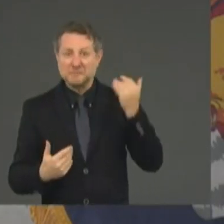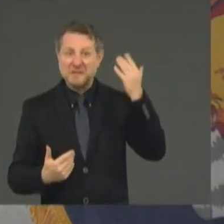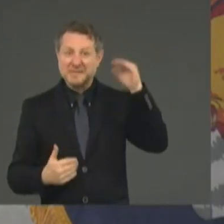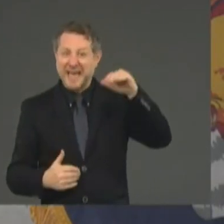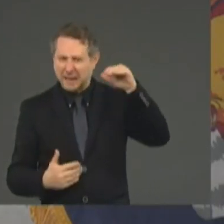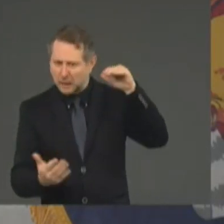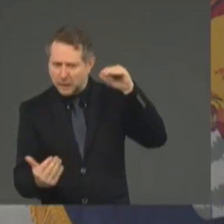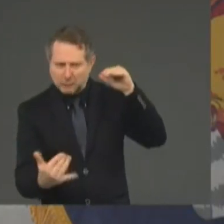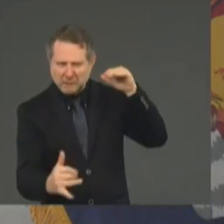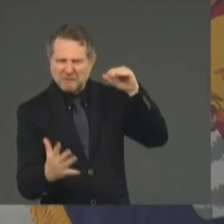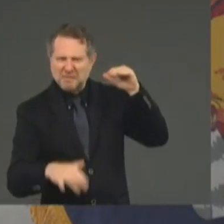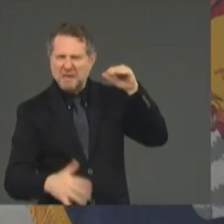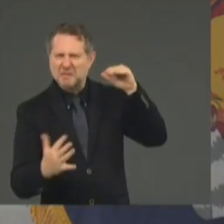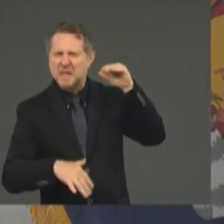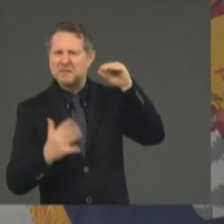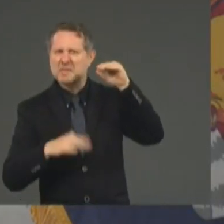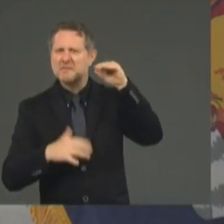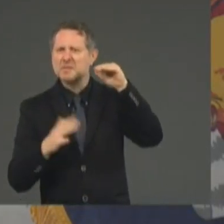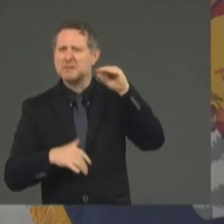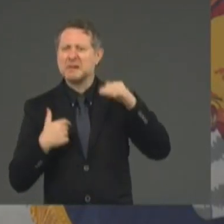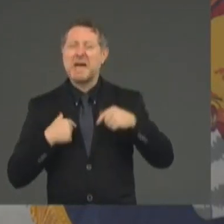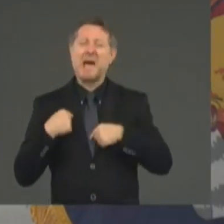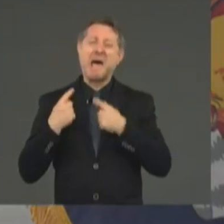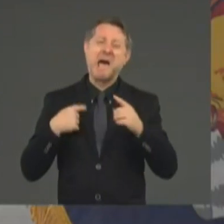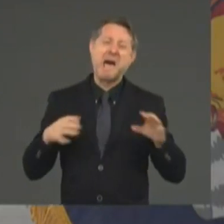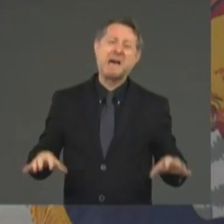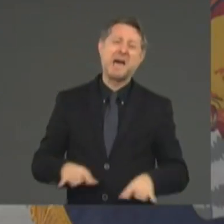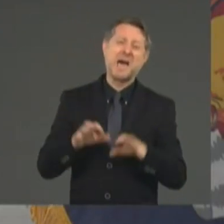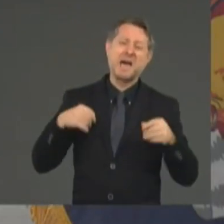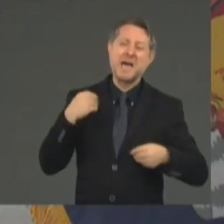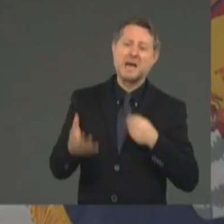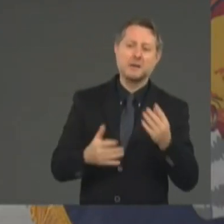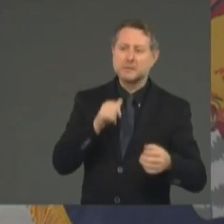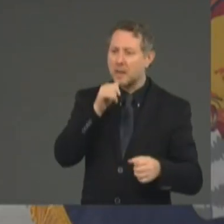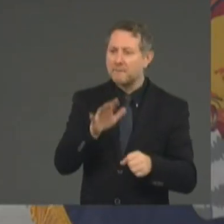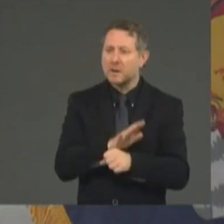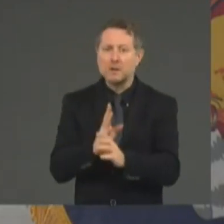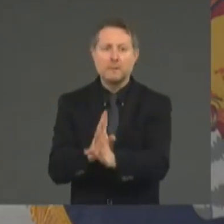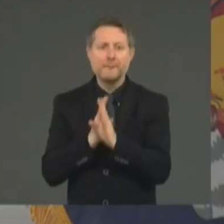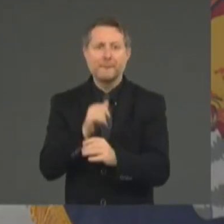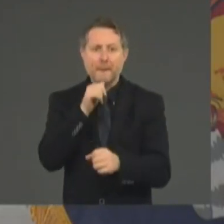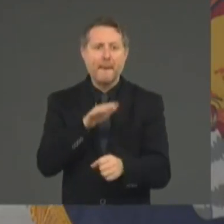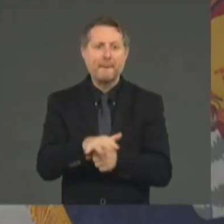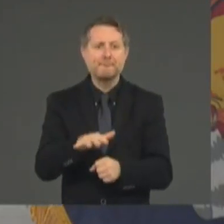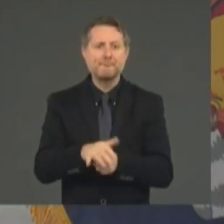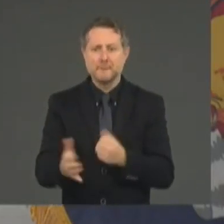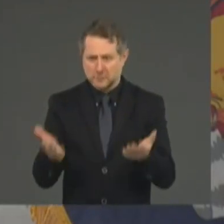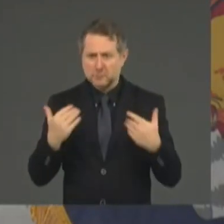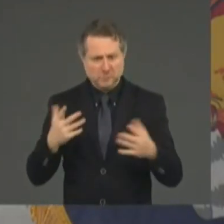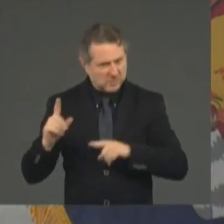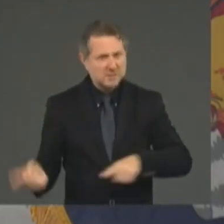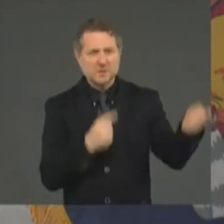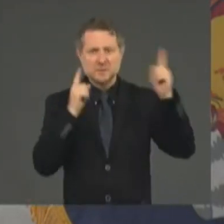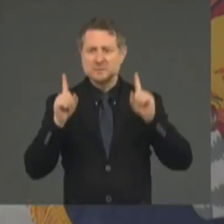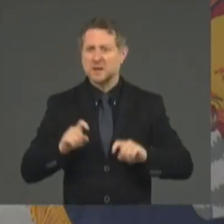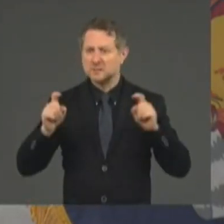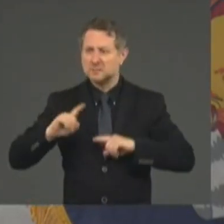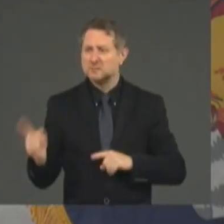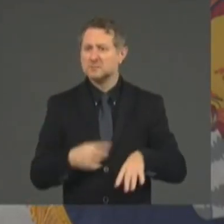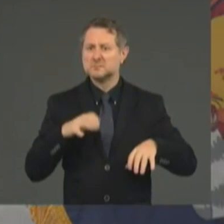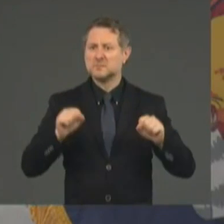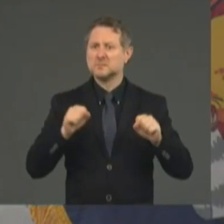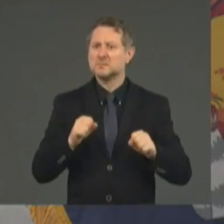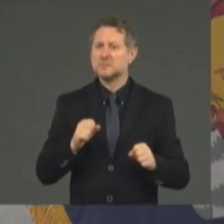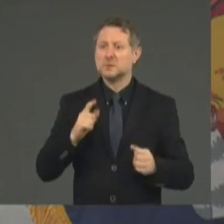and night to get this testing capacity up. We're not even using it right now. So you can say, if you're a nursing